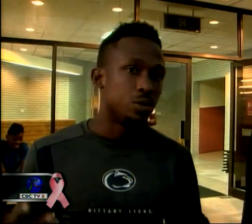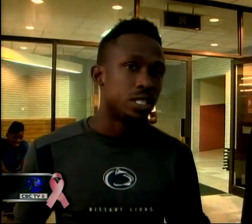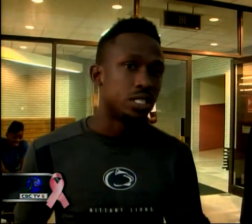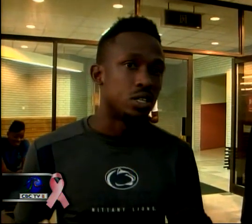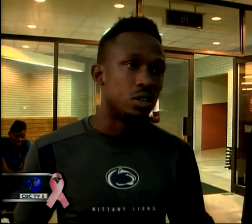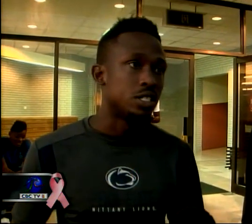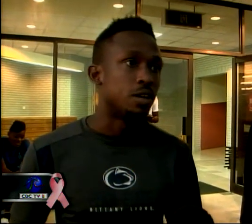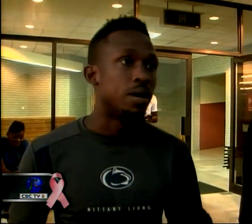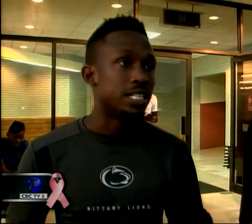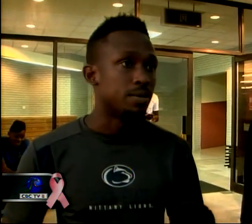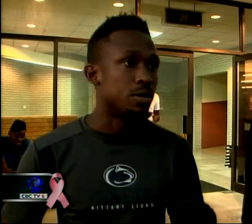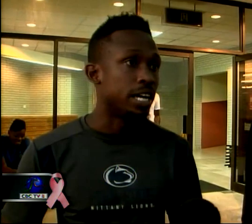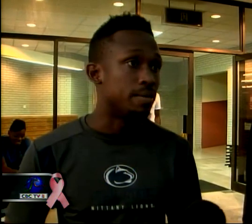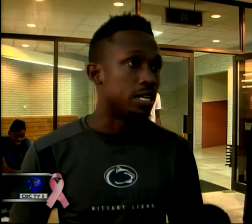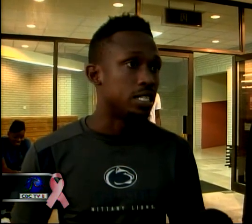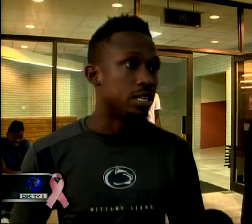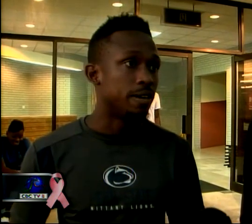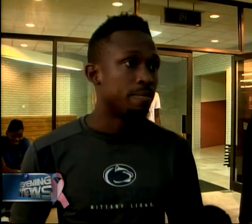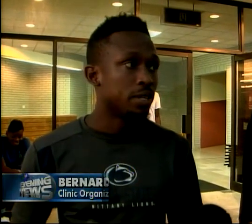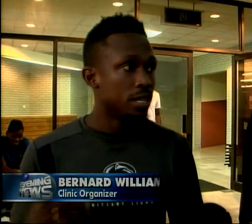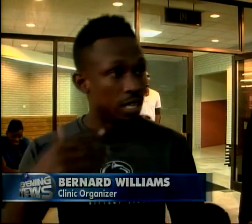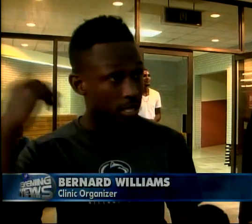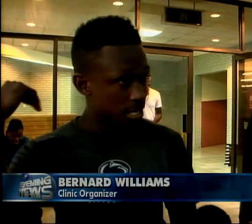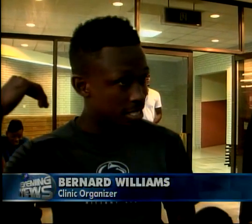Worked at the Swiss All-Star Basketball Camp